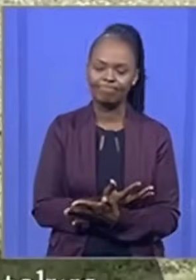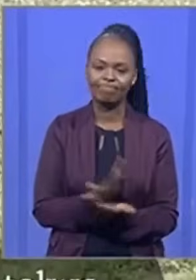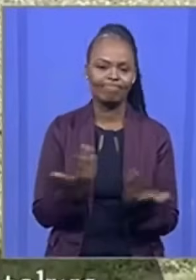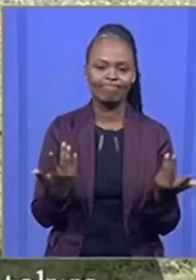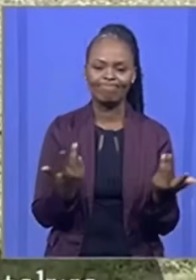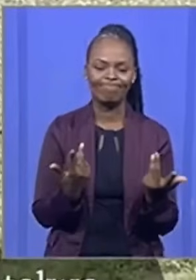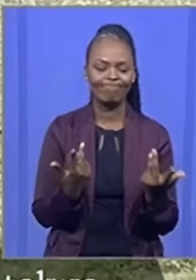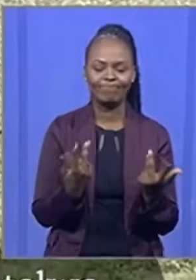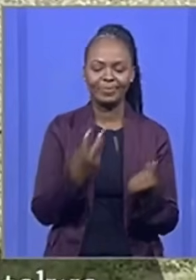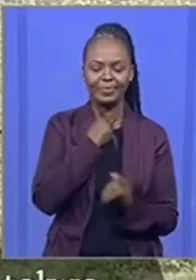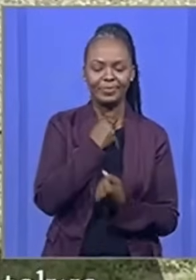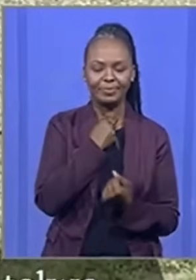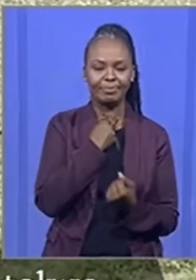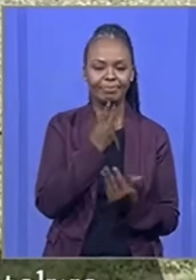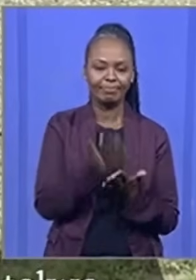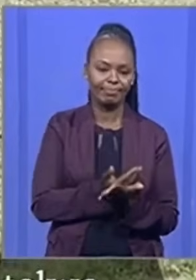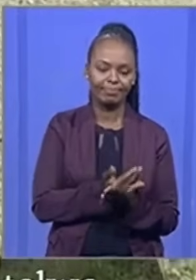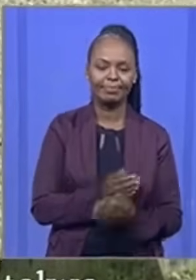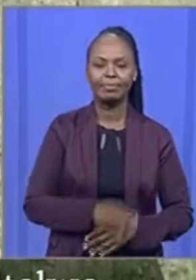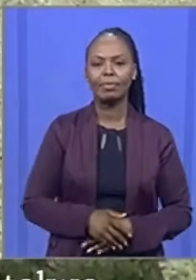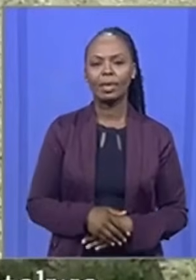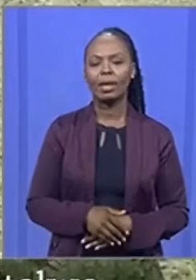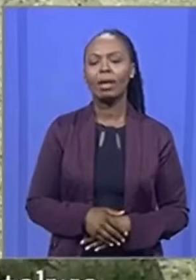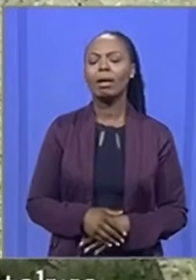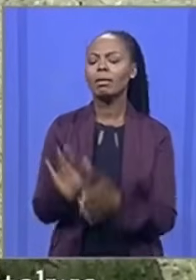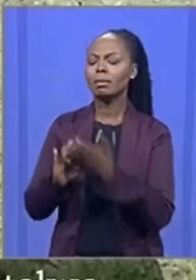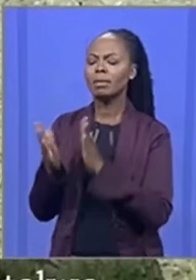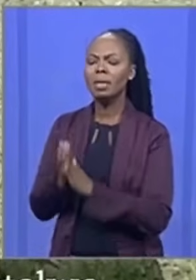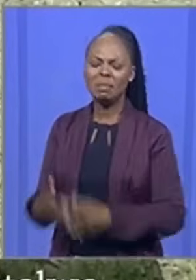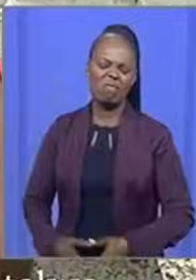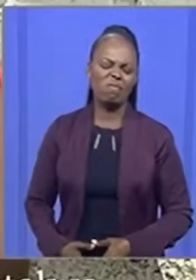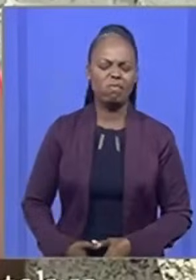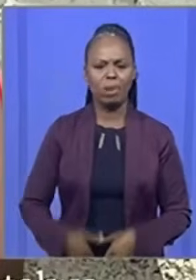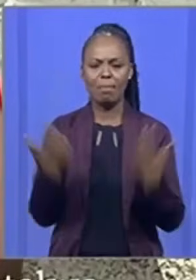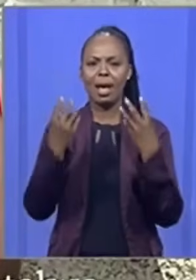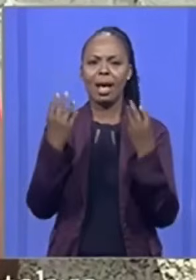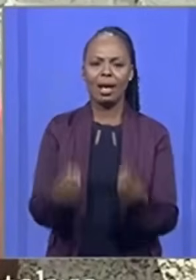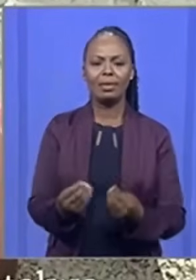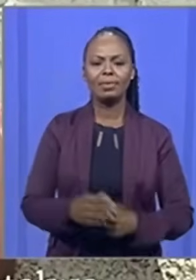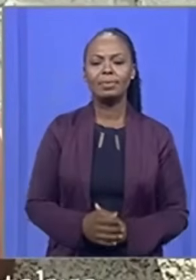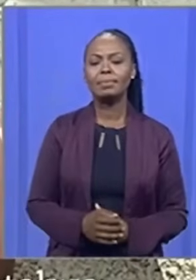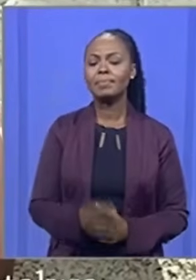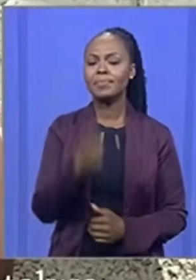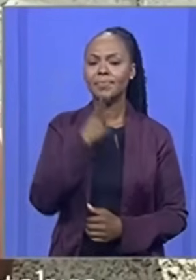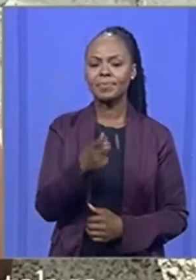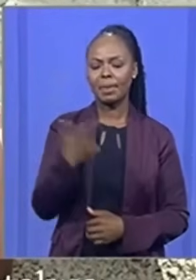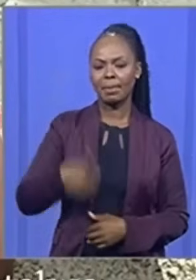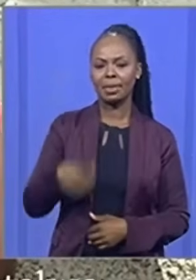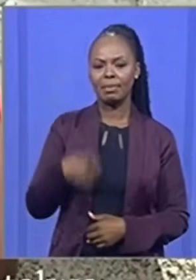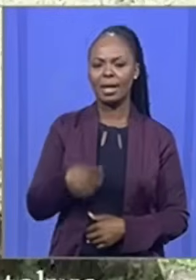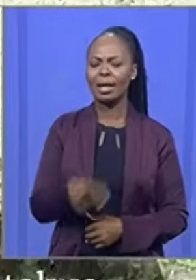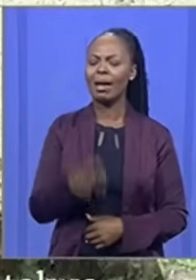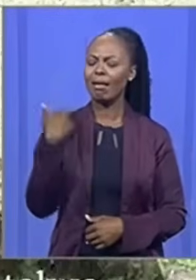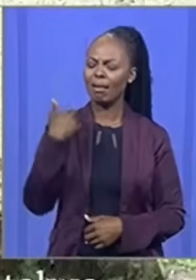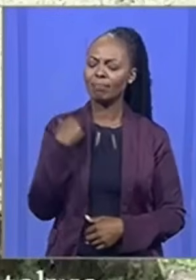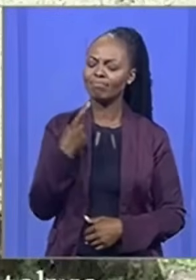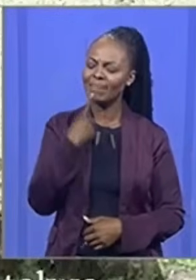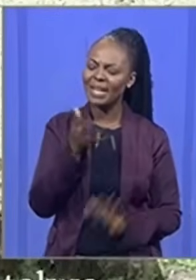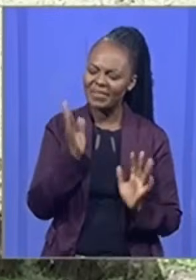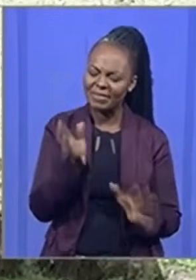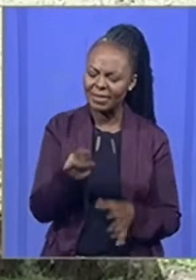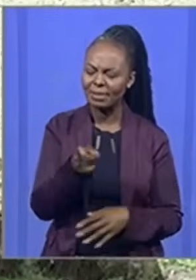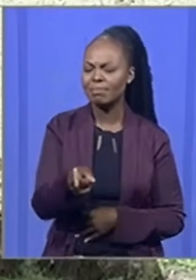kgonahala. Ka mora ketsahalo ena sehloho baahi ba neng ba loloma ke kgalefo ba ile ba thibela masepala ho katela mokoti ona. Kato yo re la